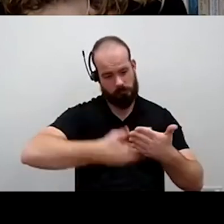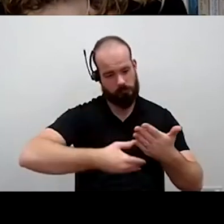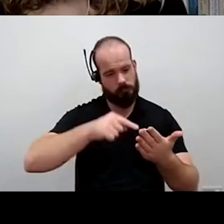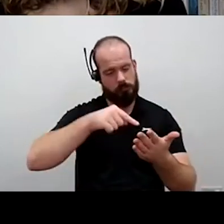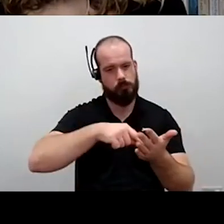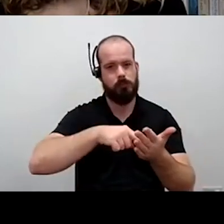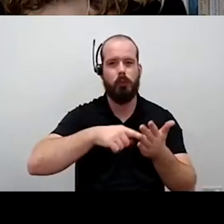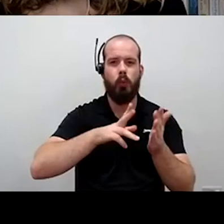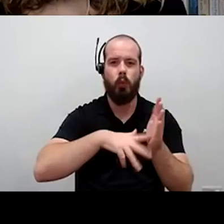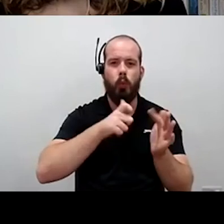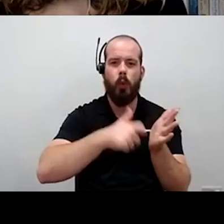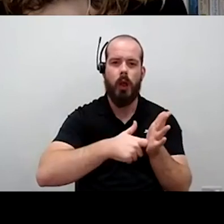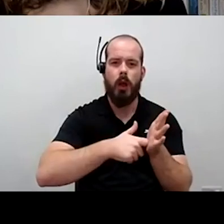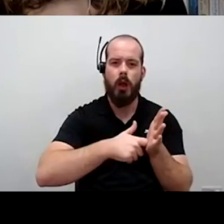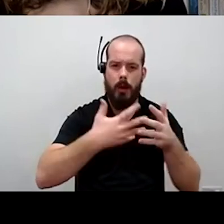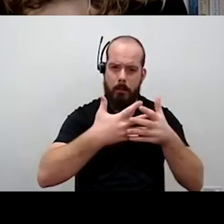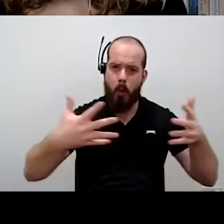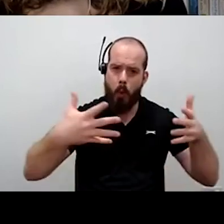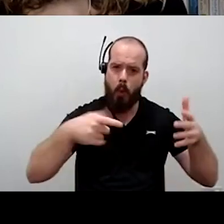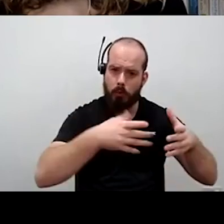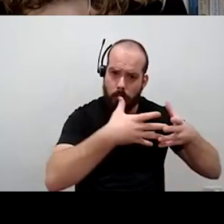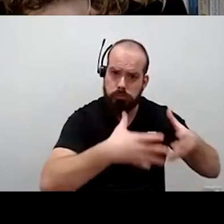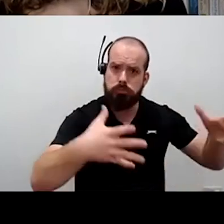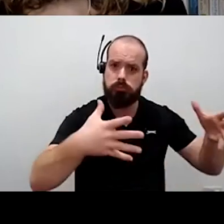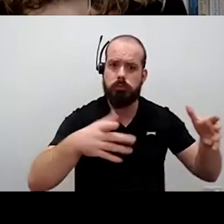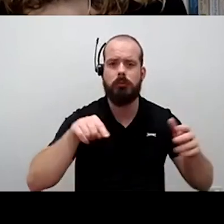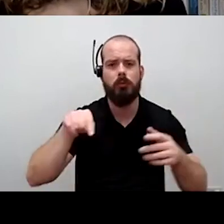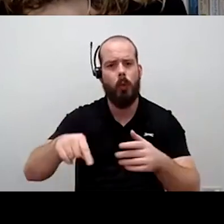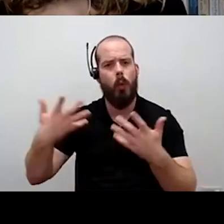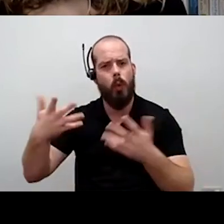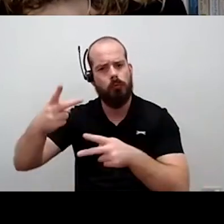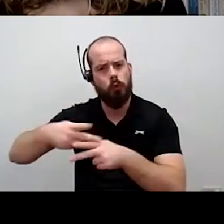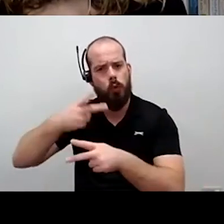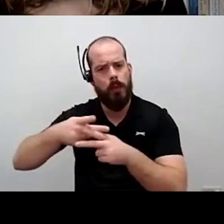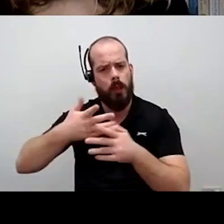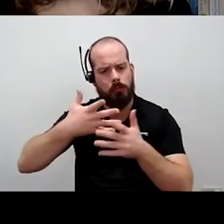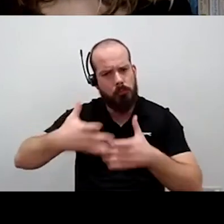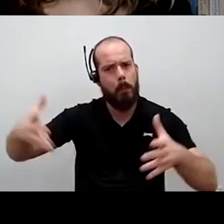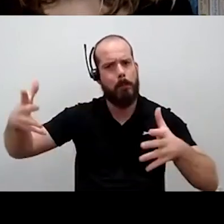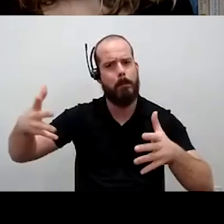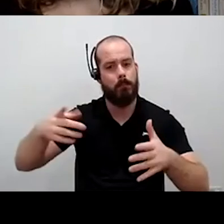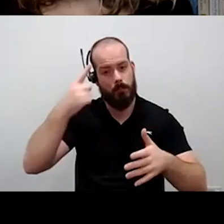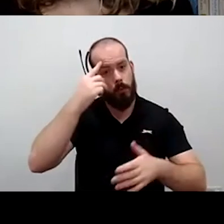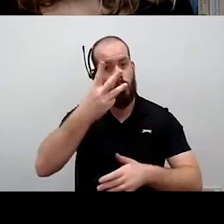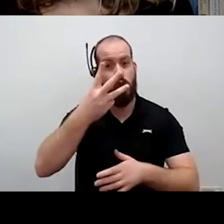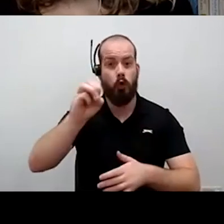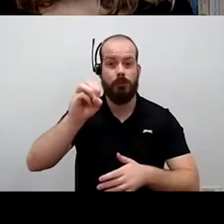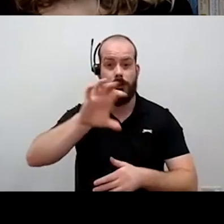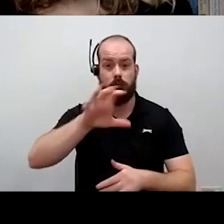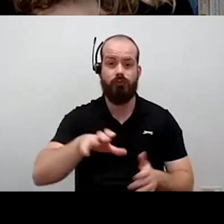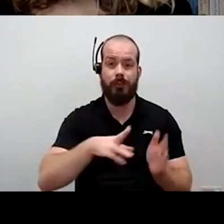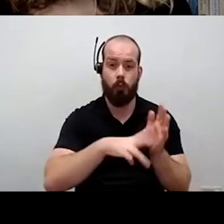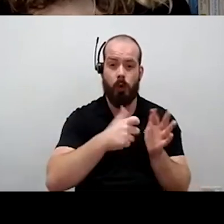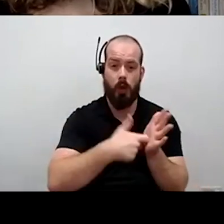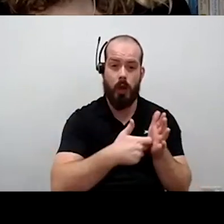of nuclear and the uptake of renewables in countries around the world. There are 30-something countries with nuclear, so you can look at both in those countries. We also